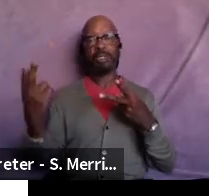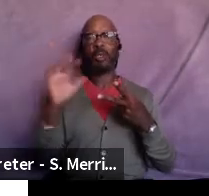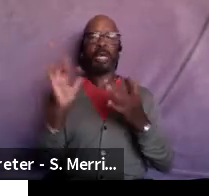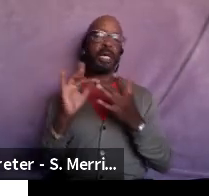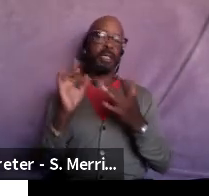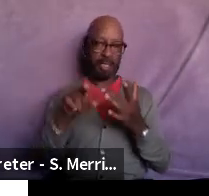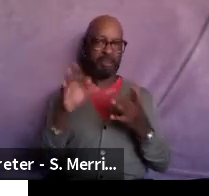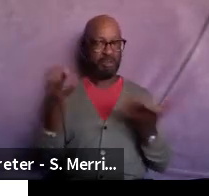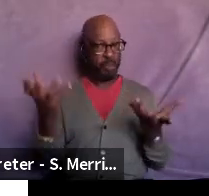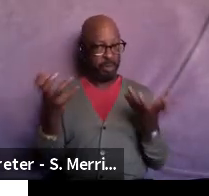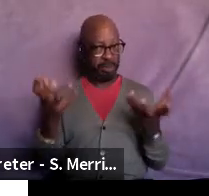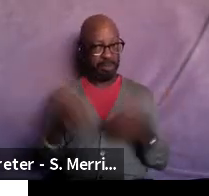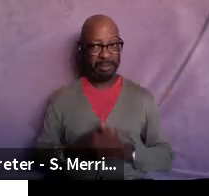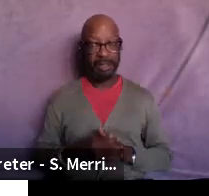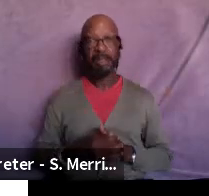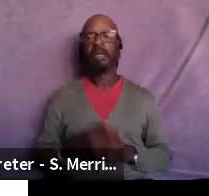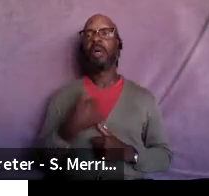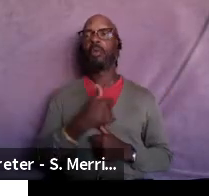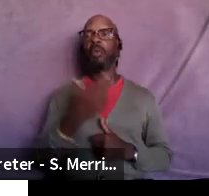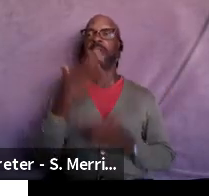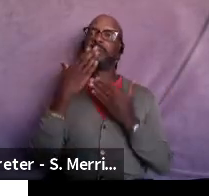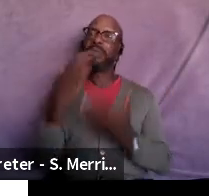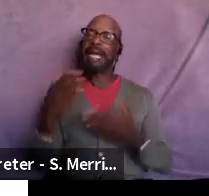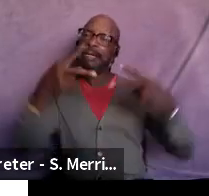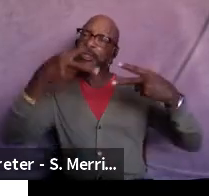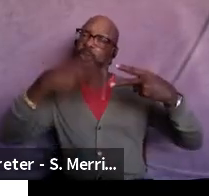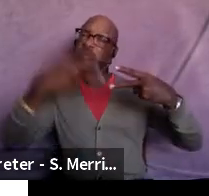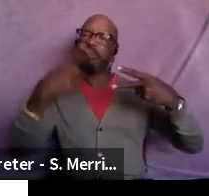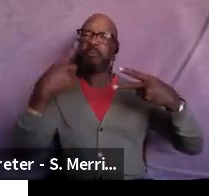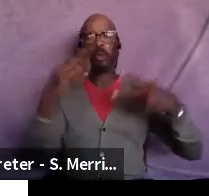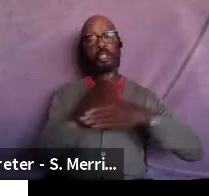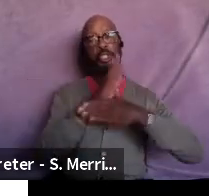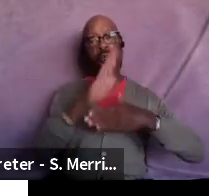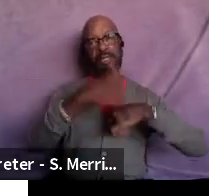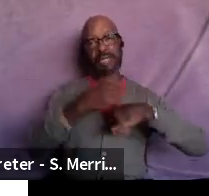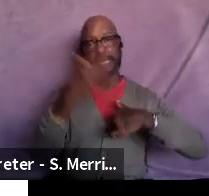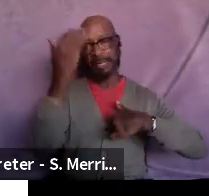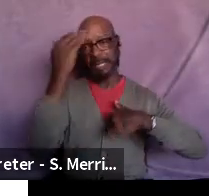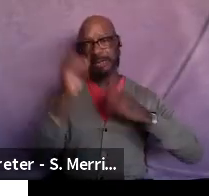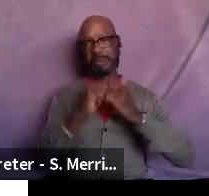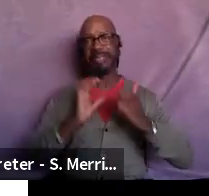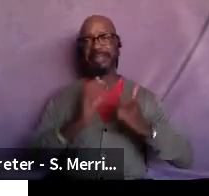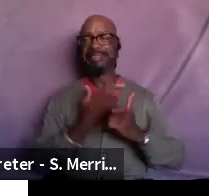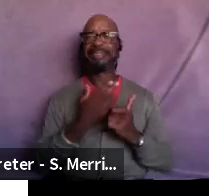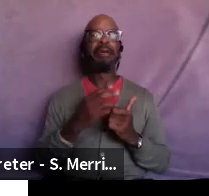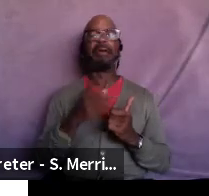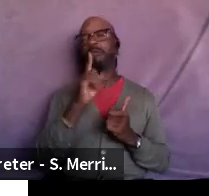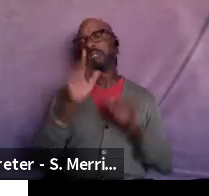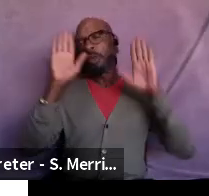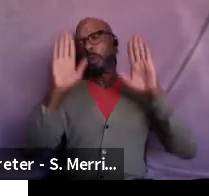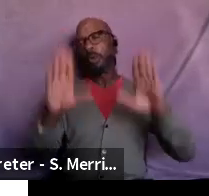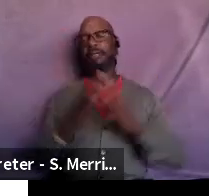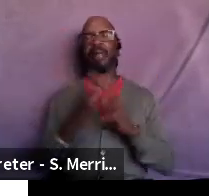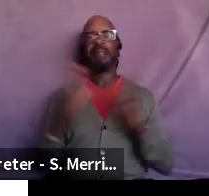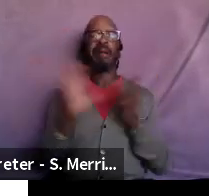well. We want to thank Deborah and Alicia today for sharing their time and knowledge with us. It was really great. There were a lot of comments coming